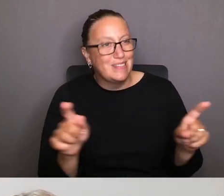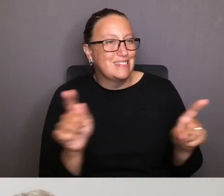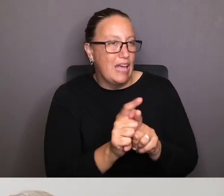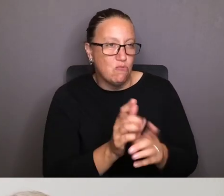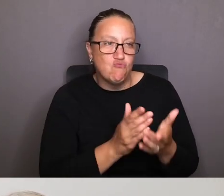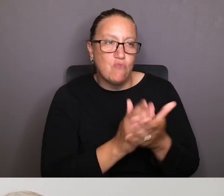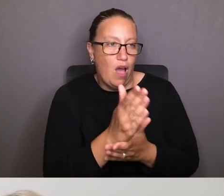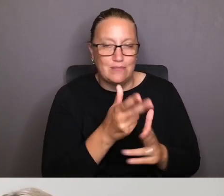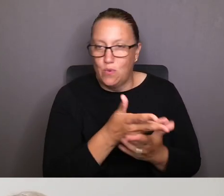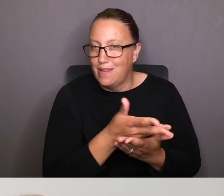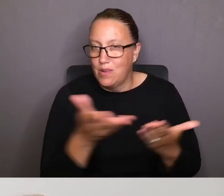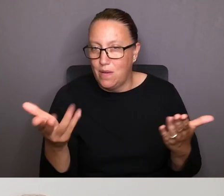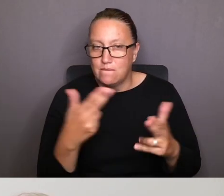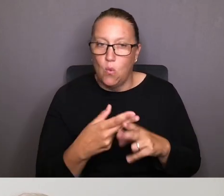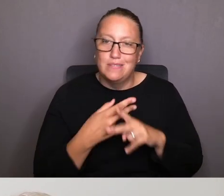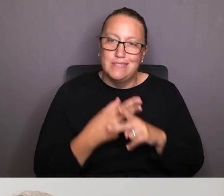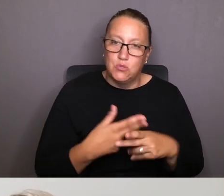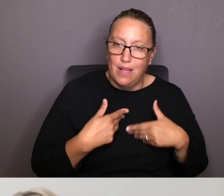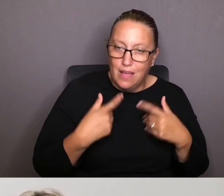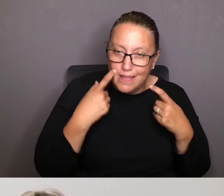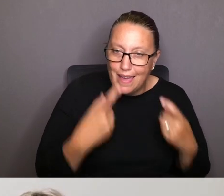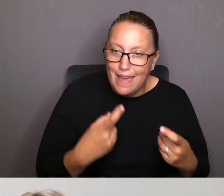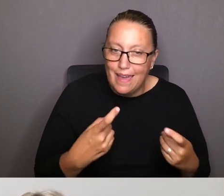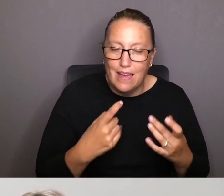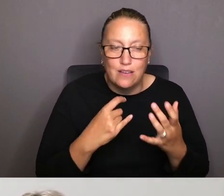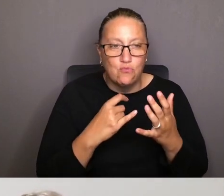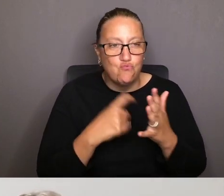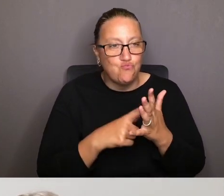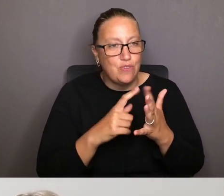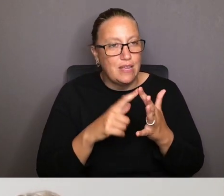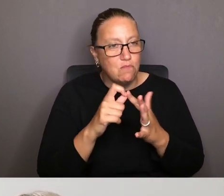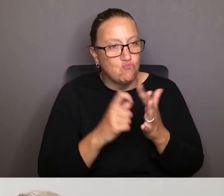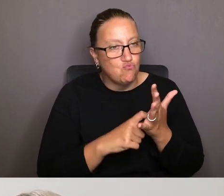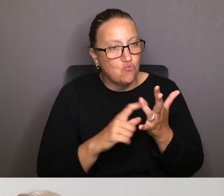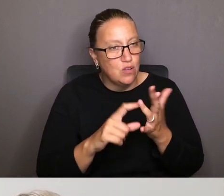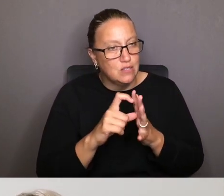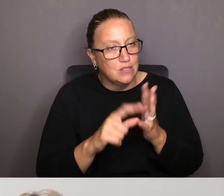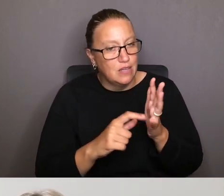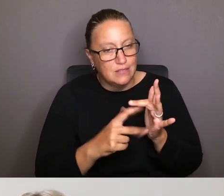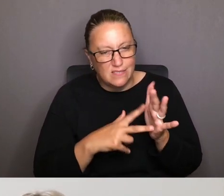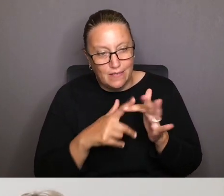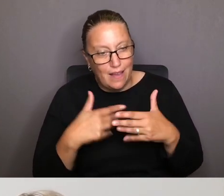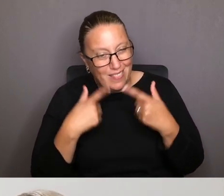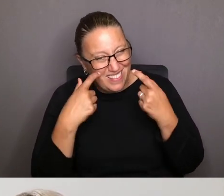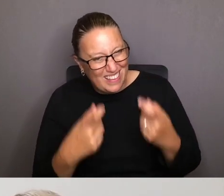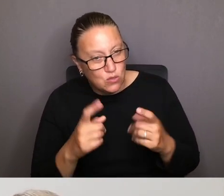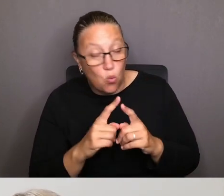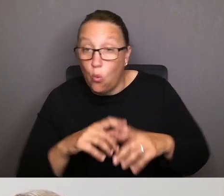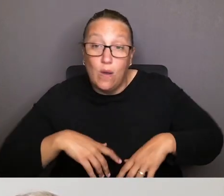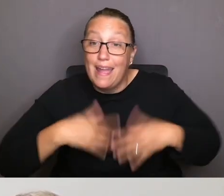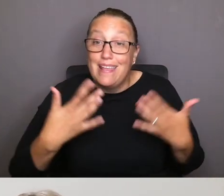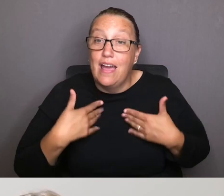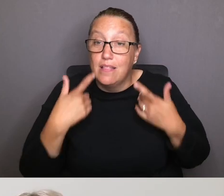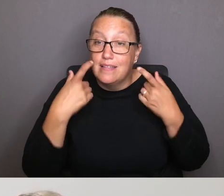of sexual and reproductive healthcare, and any healthcare for that matter, and to feel empowered and safe to be able to access